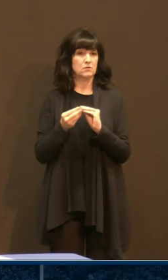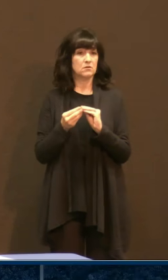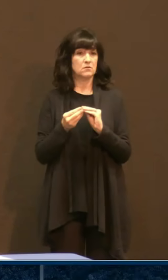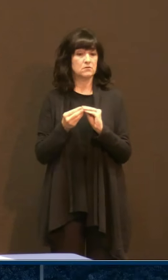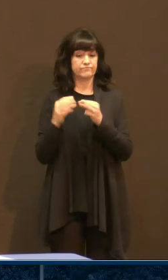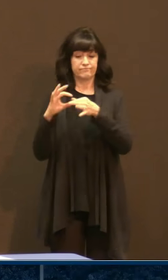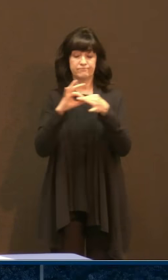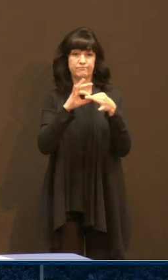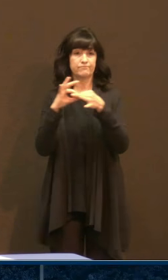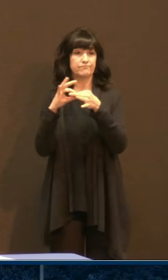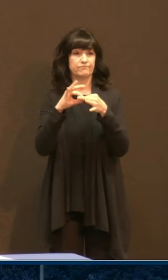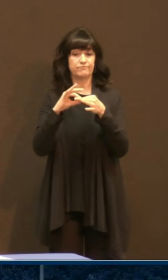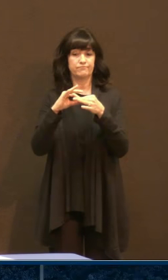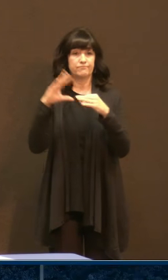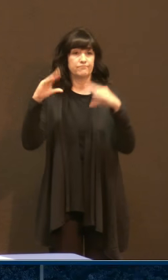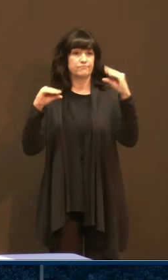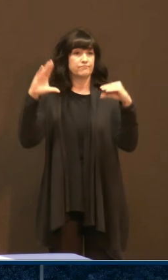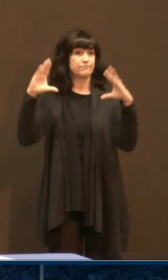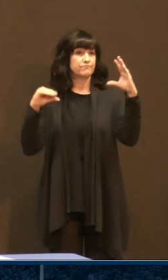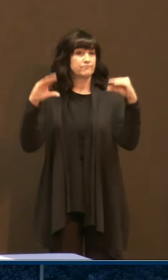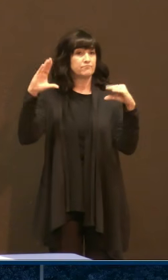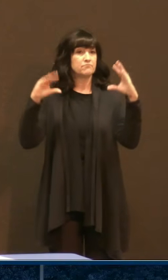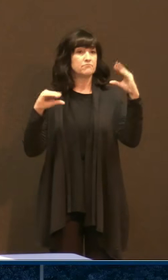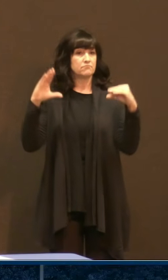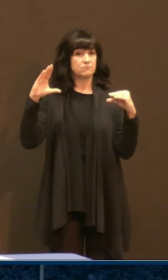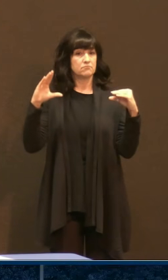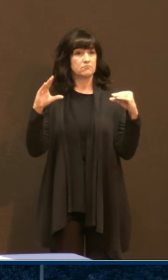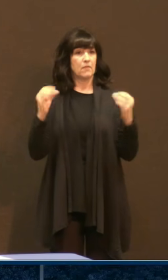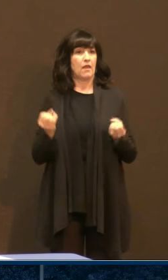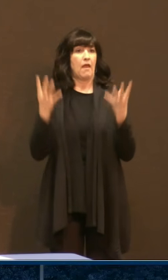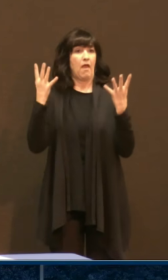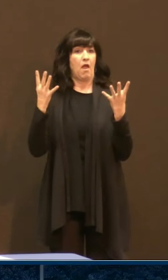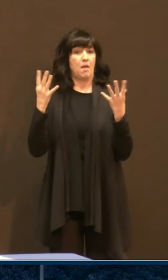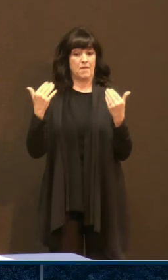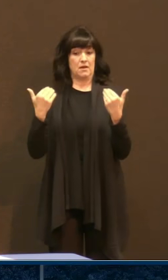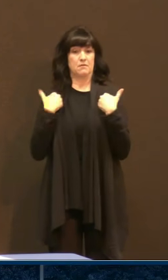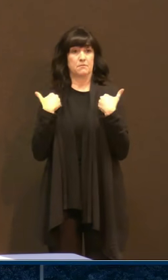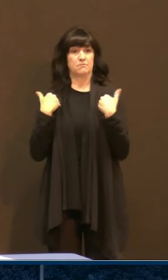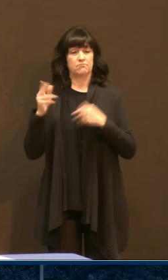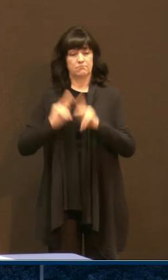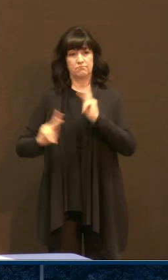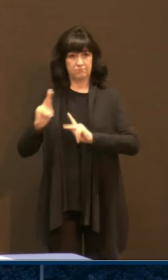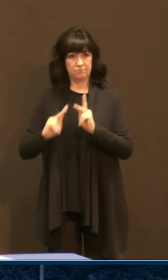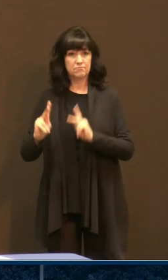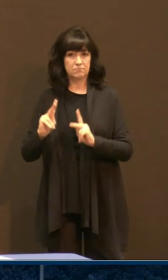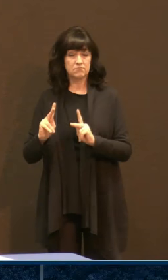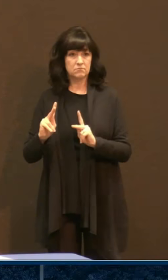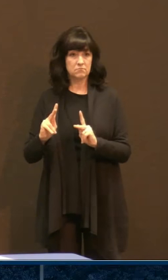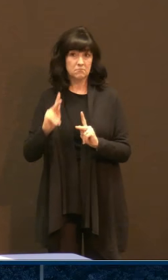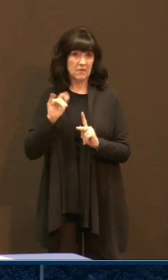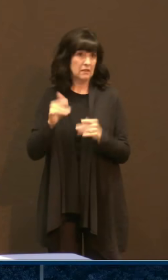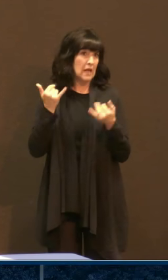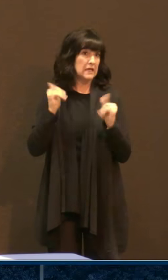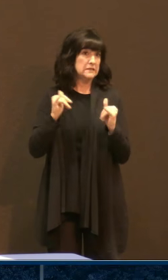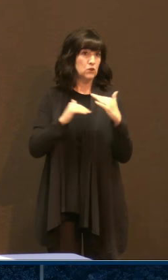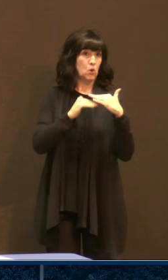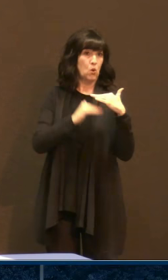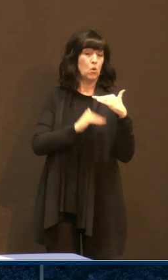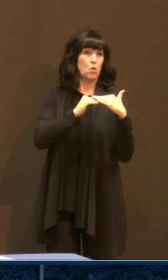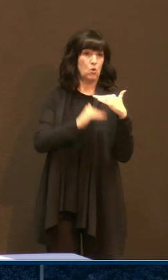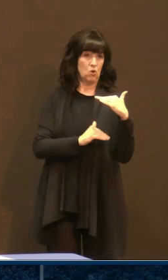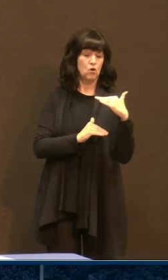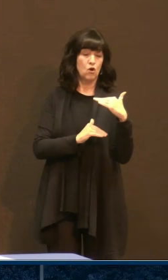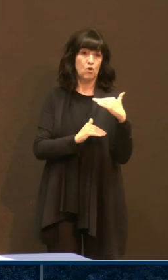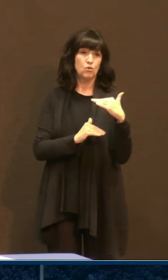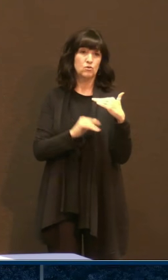of cases, they still are lower than we're projecting, and that's a very good thing and a very positive thing. And